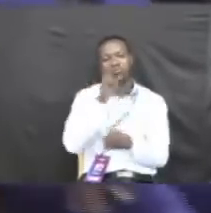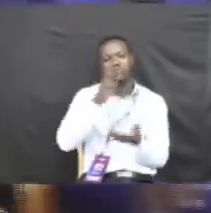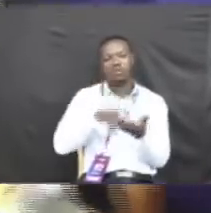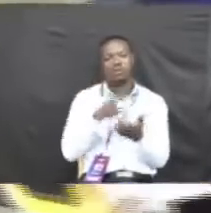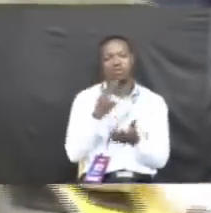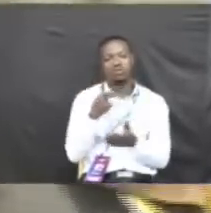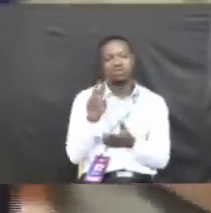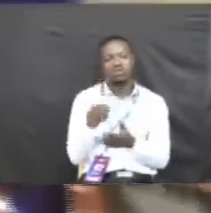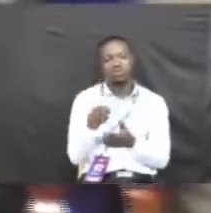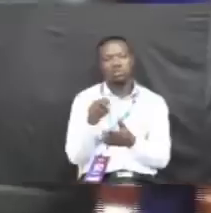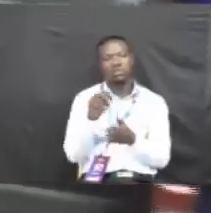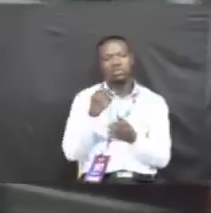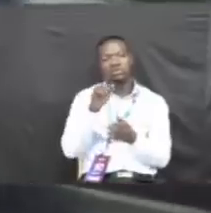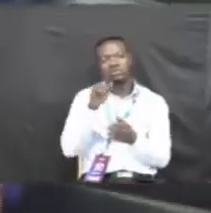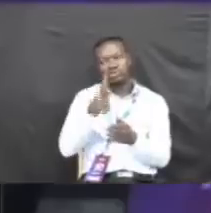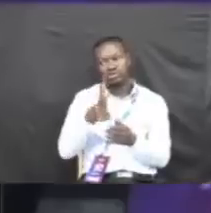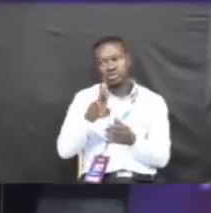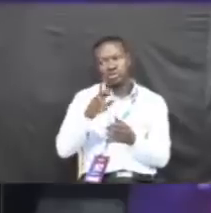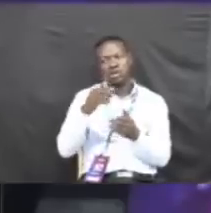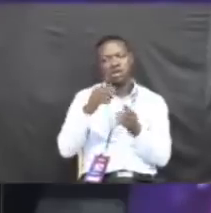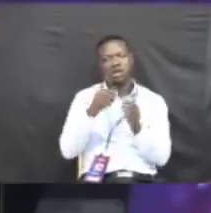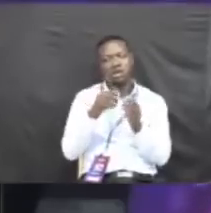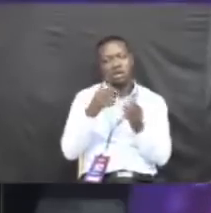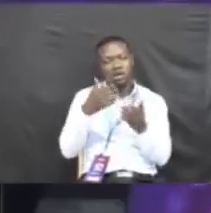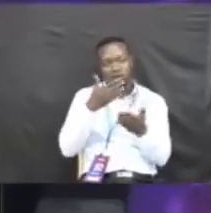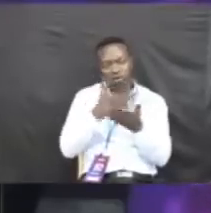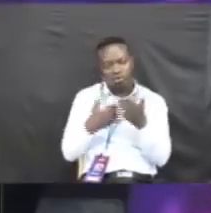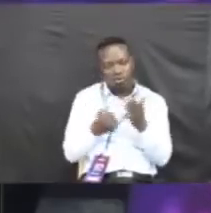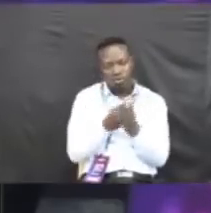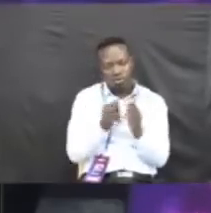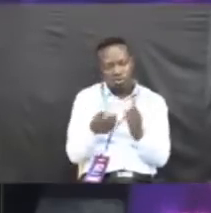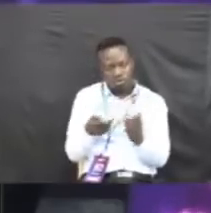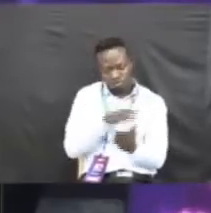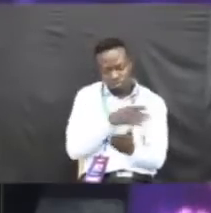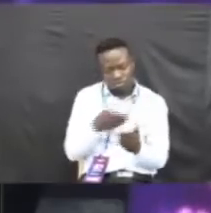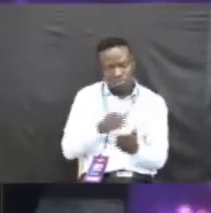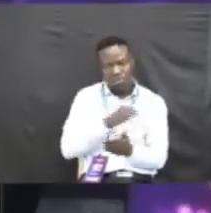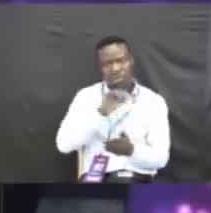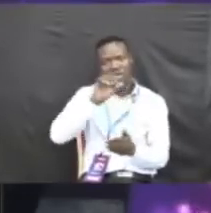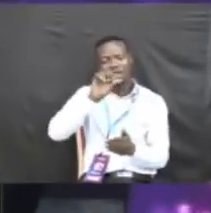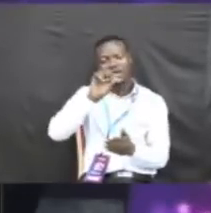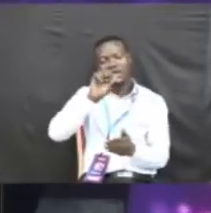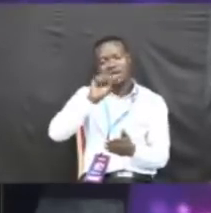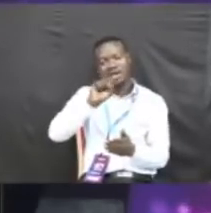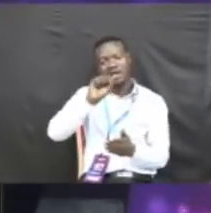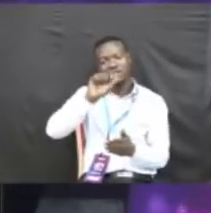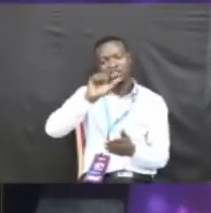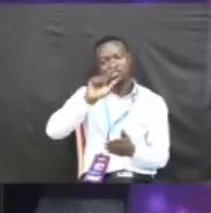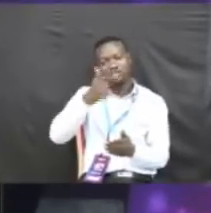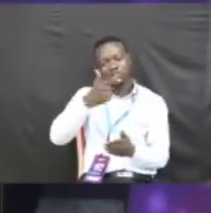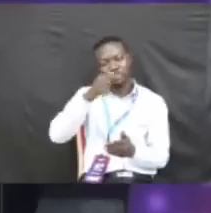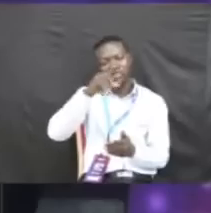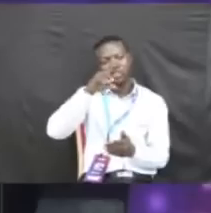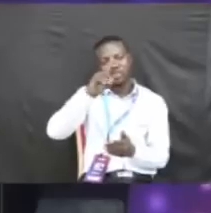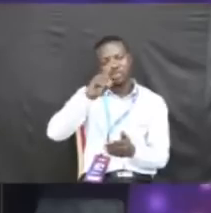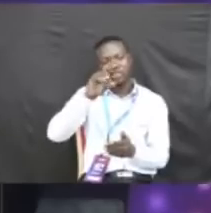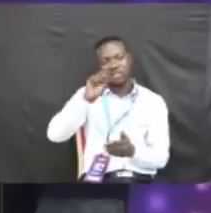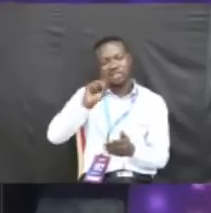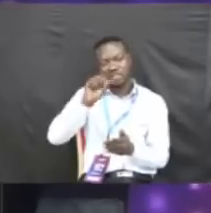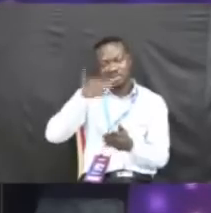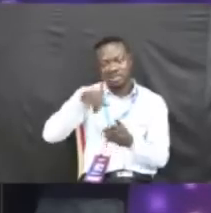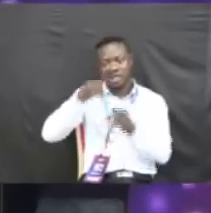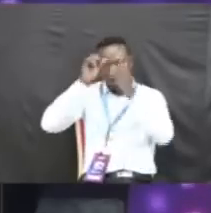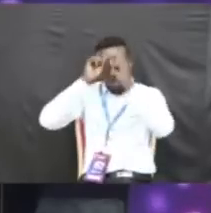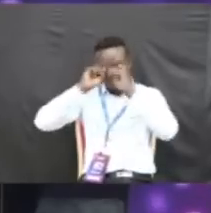2022 Genior Graphic National SDGs essay competition organized by the office of the